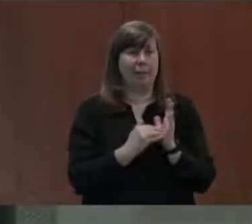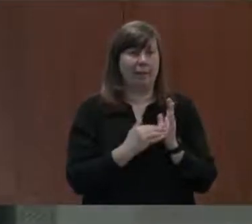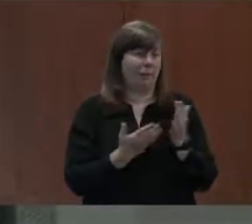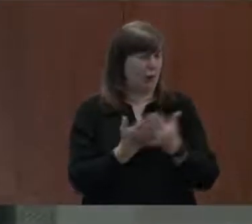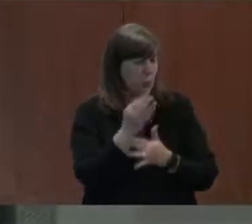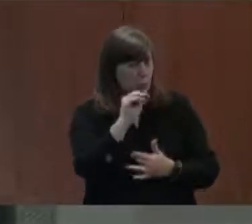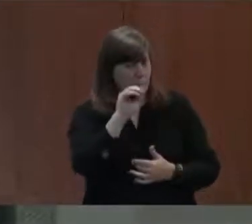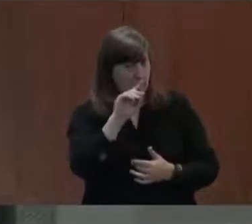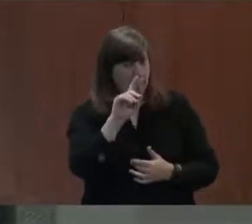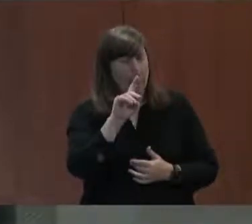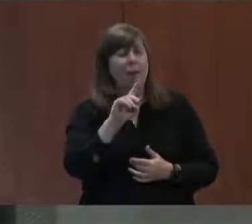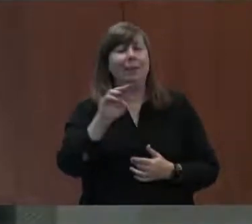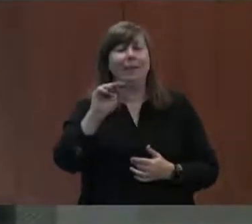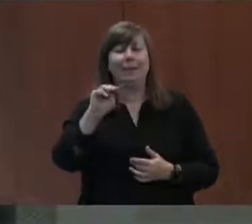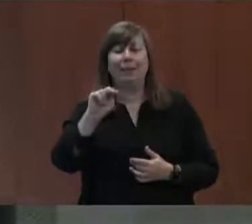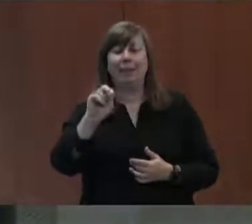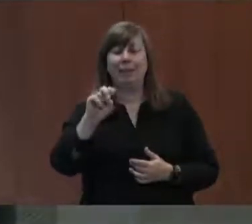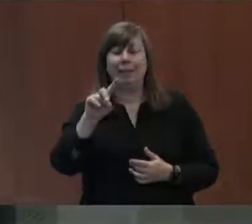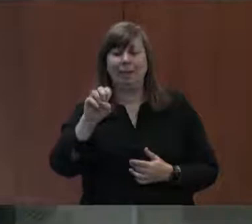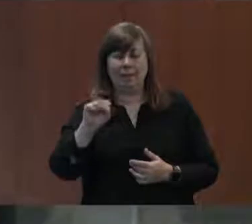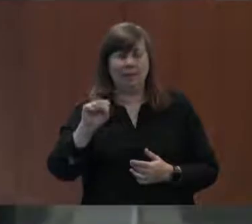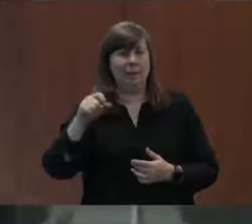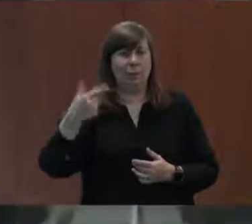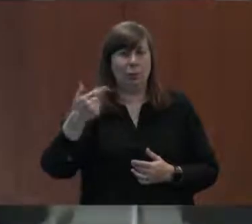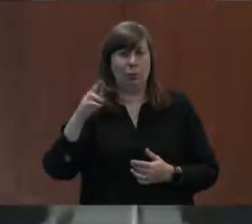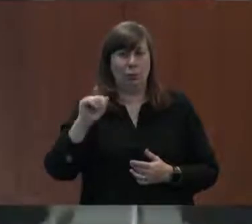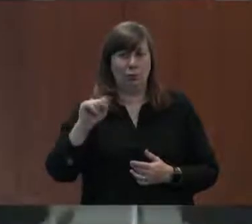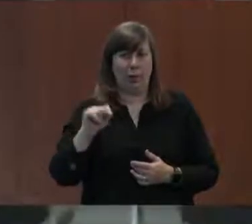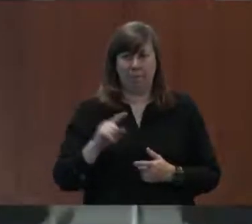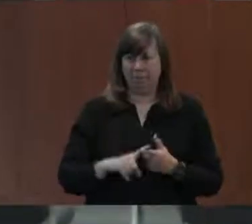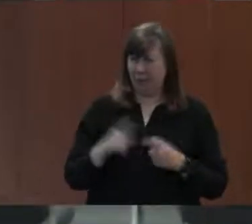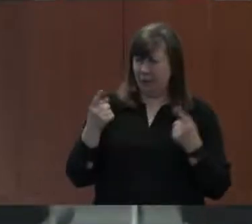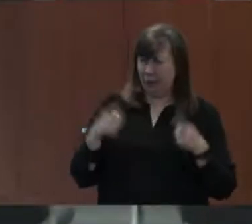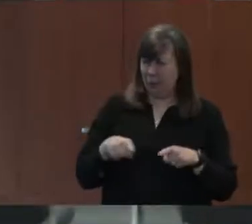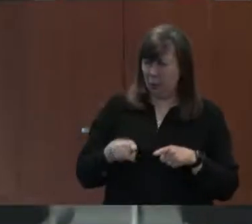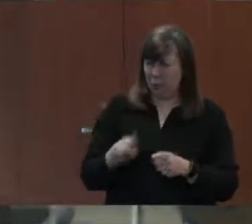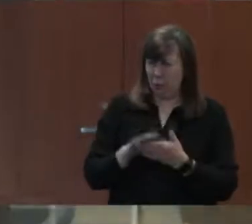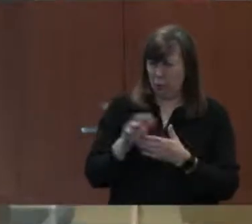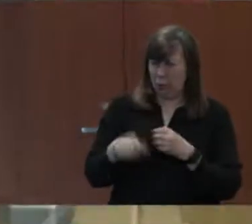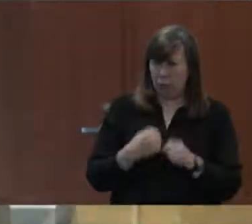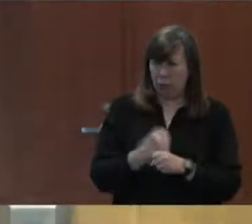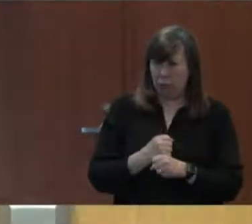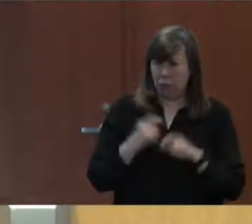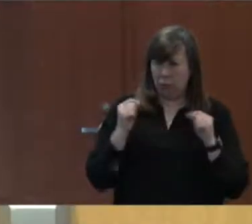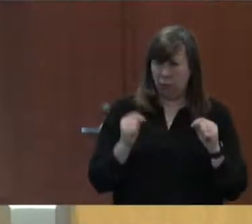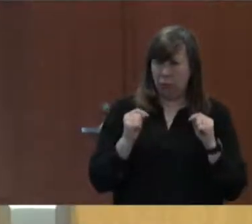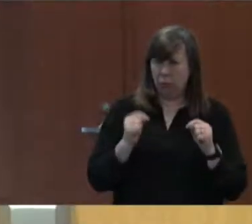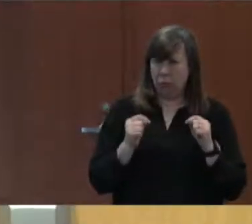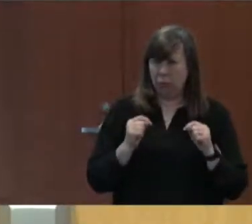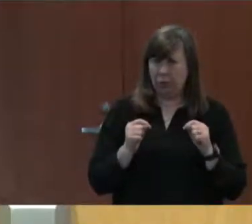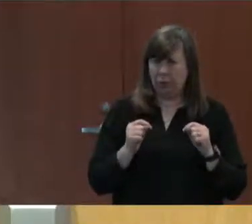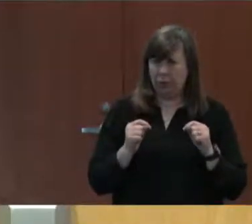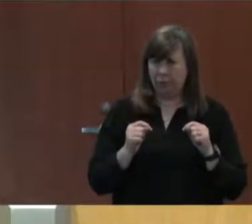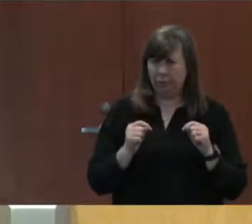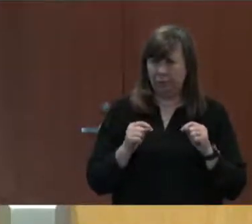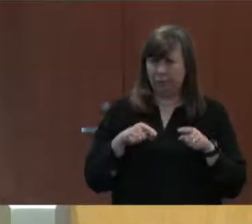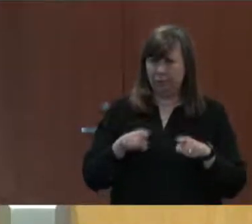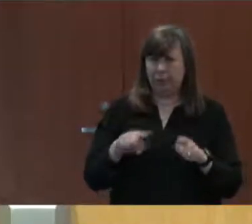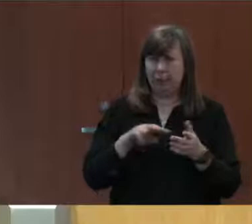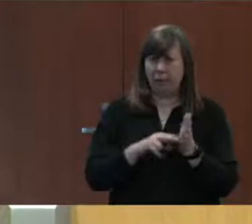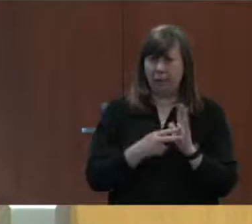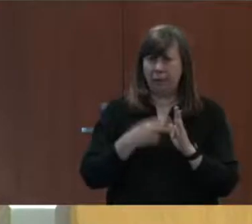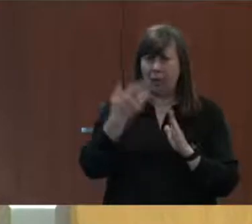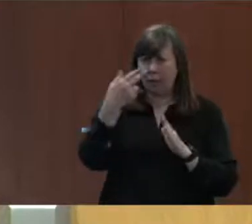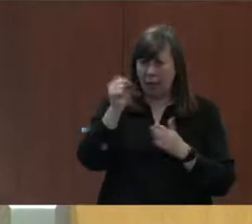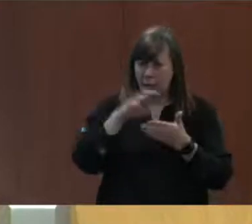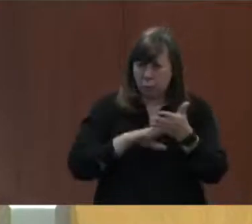through the Maryland Leads Grant. So does that happen during the school year, the tutoring? During the high school